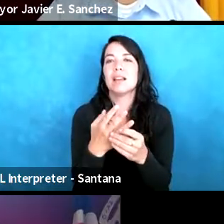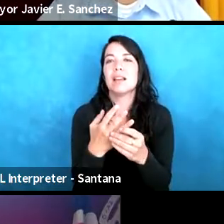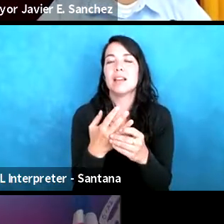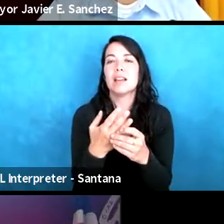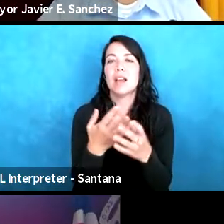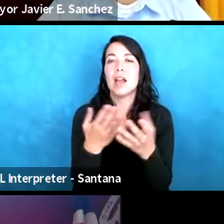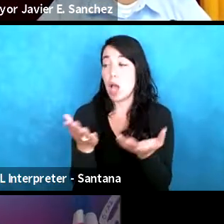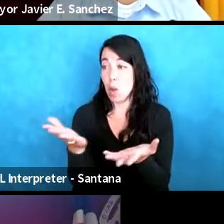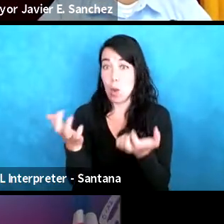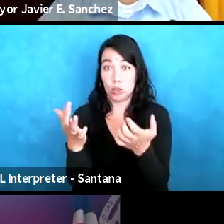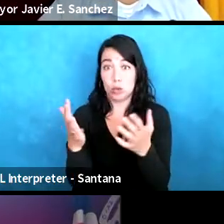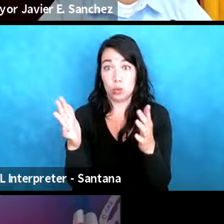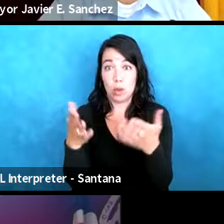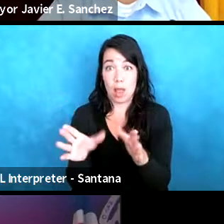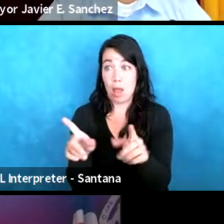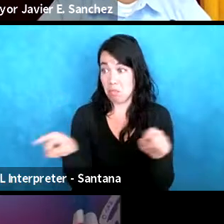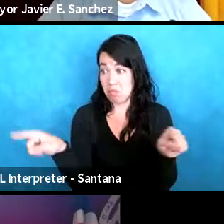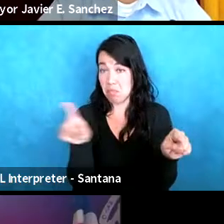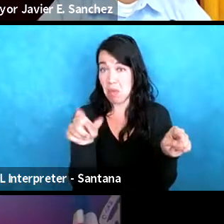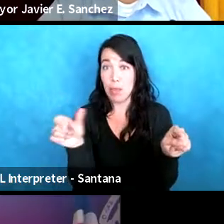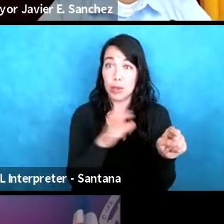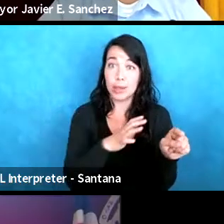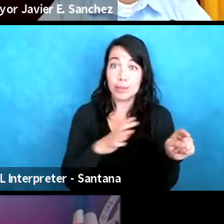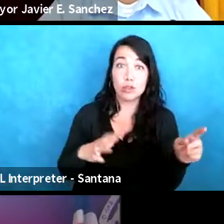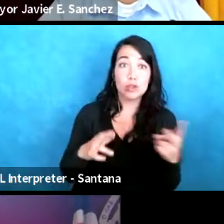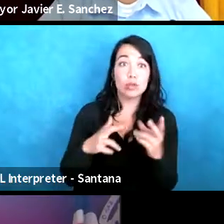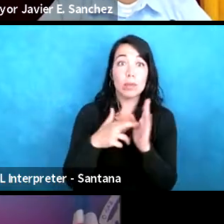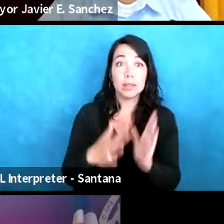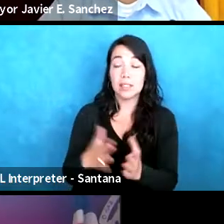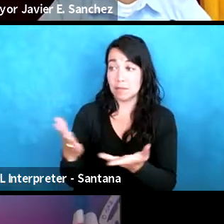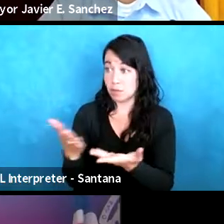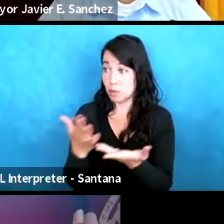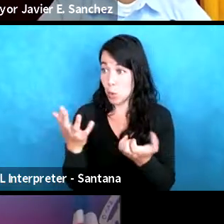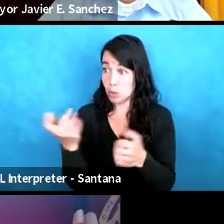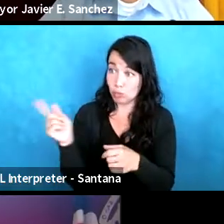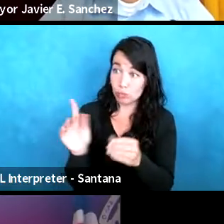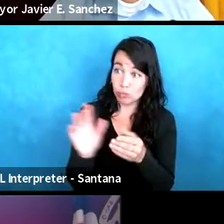opportunity to speak if there's anything that you'd like to mention or say.